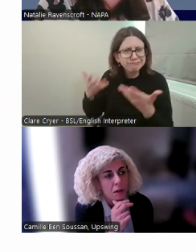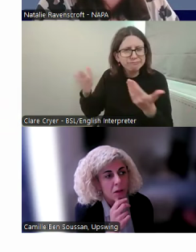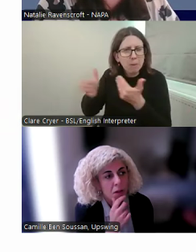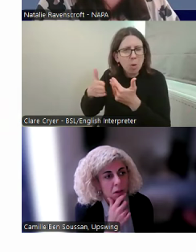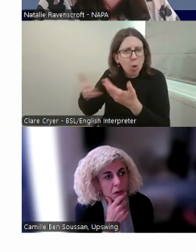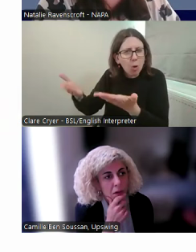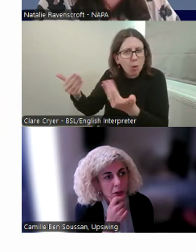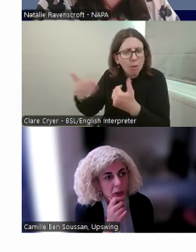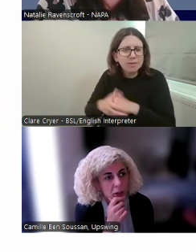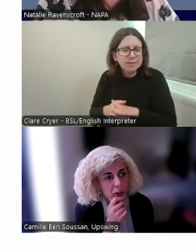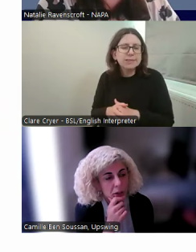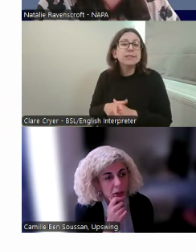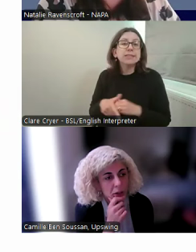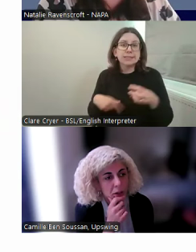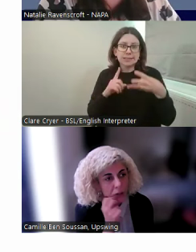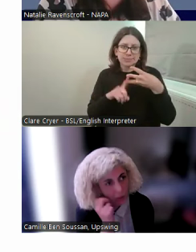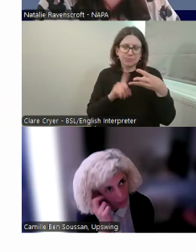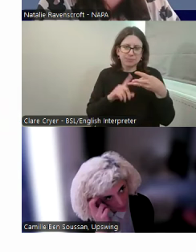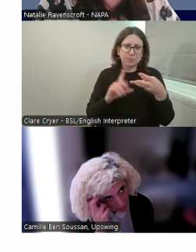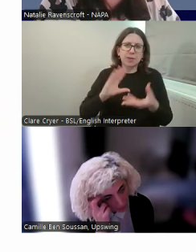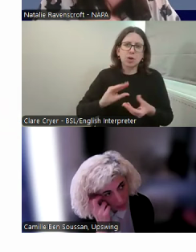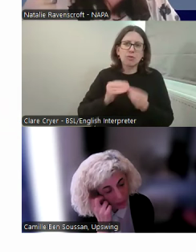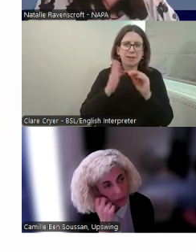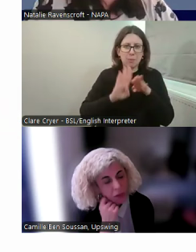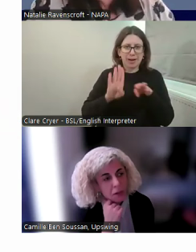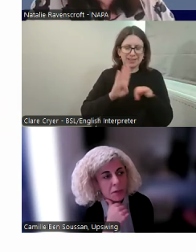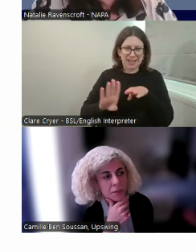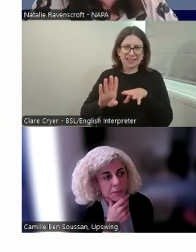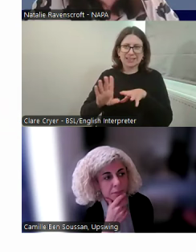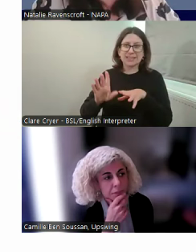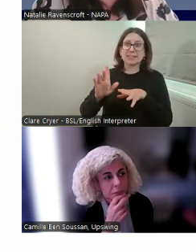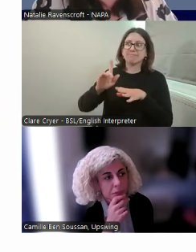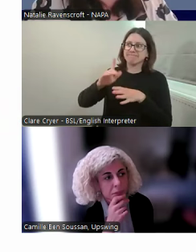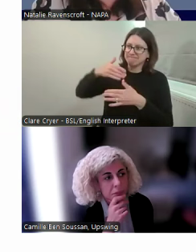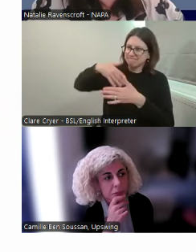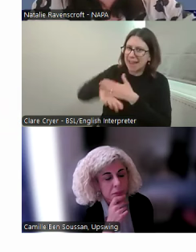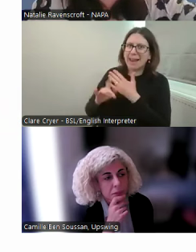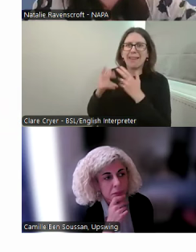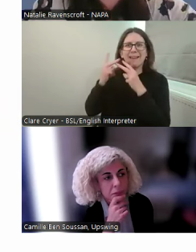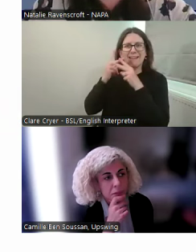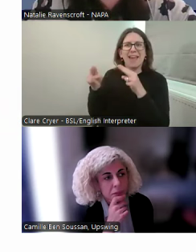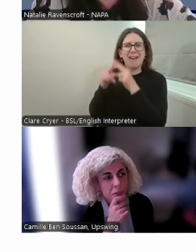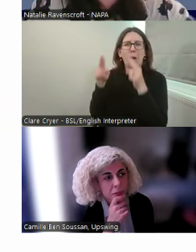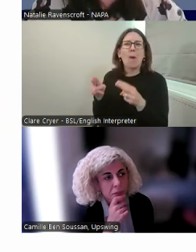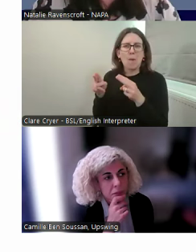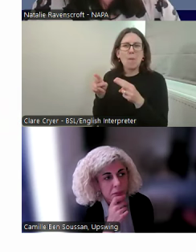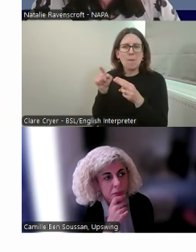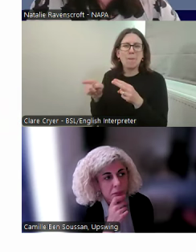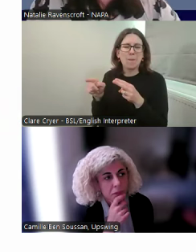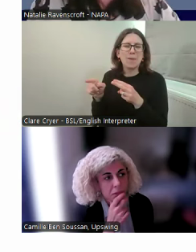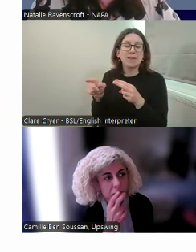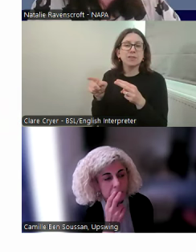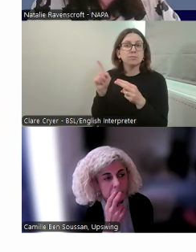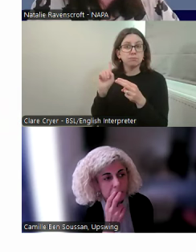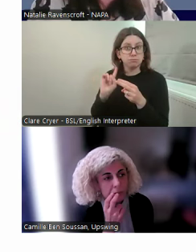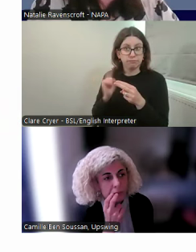And finally, creative practice. So transferring creative practice into a care home context. So as mentioned, setting